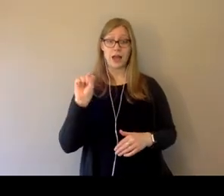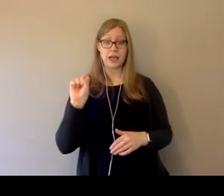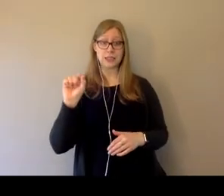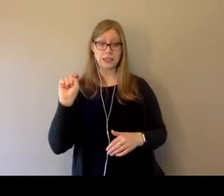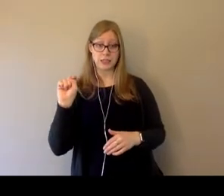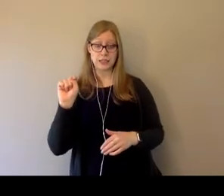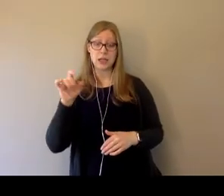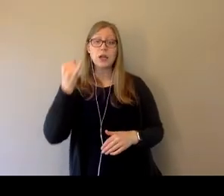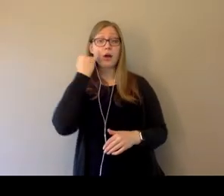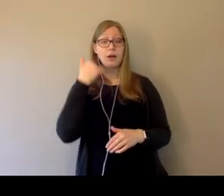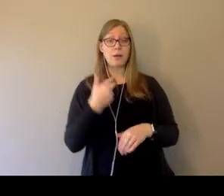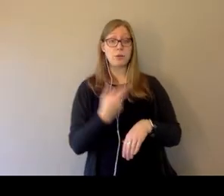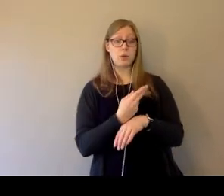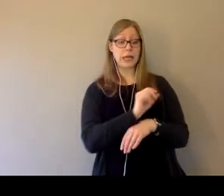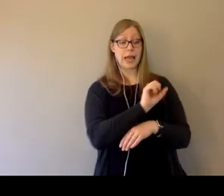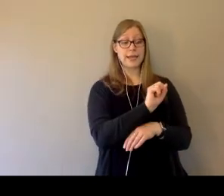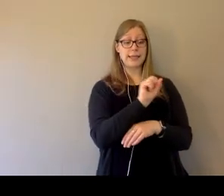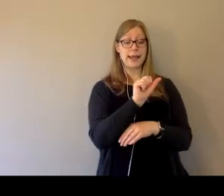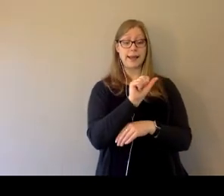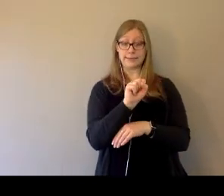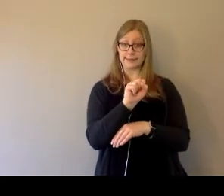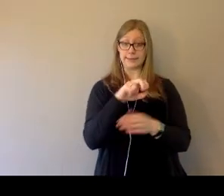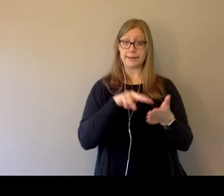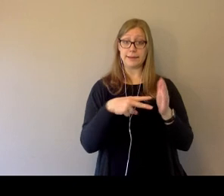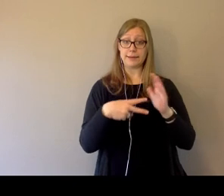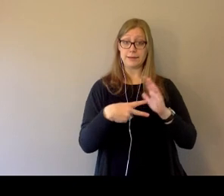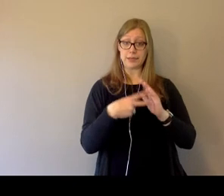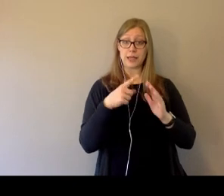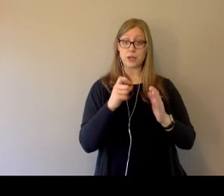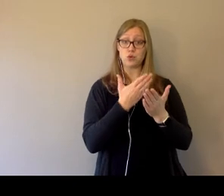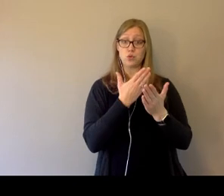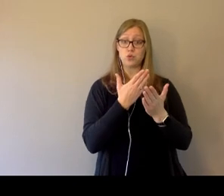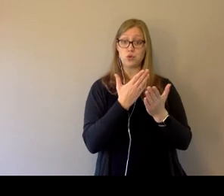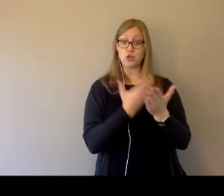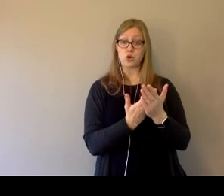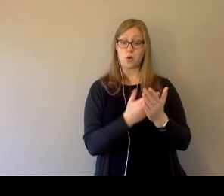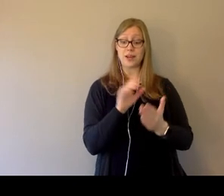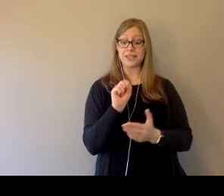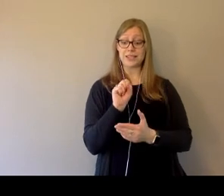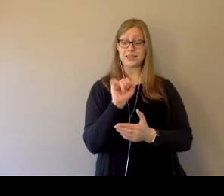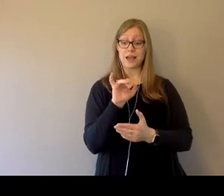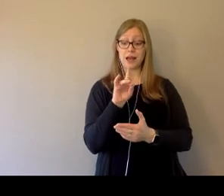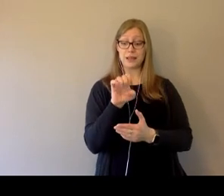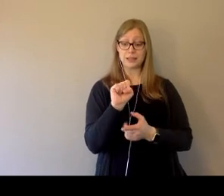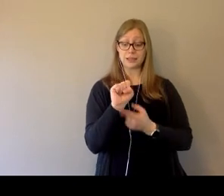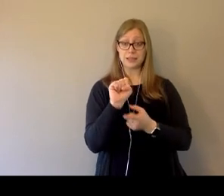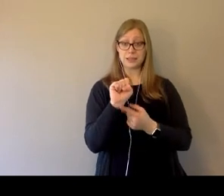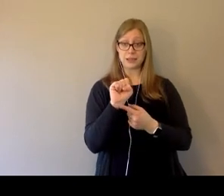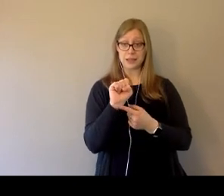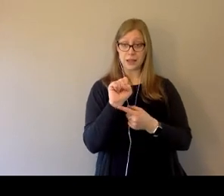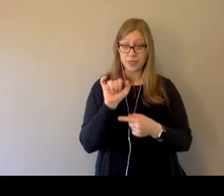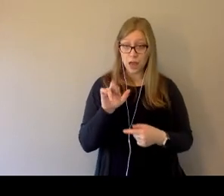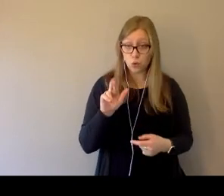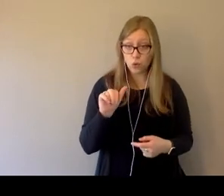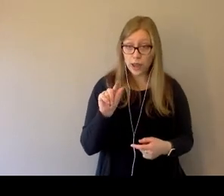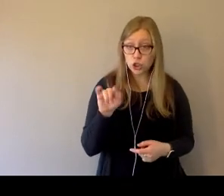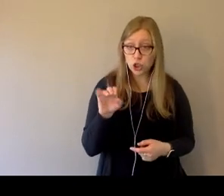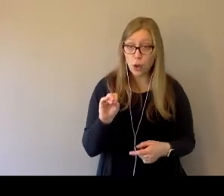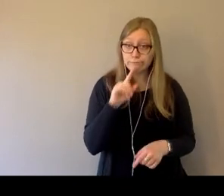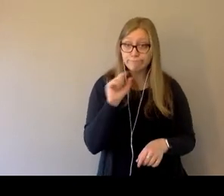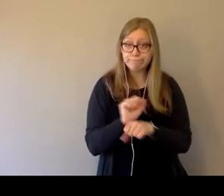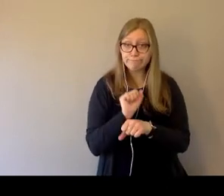to show that the sides make a valid proportion, the ratio of the sides. And so in order to do that, I need to